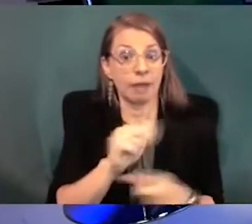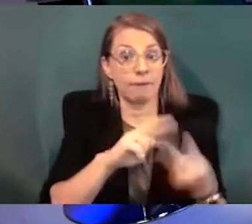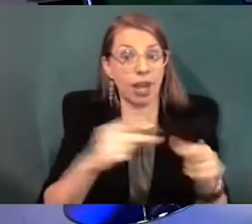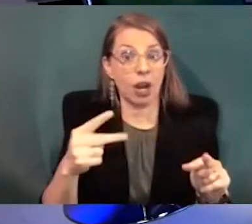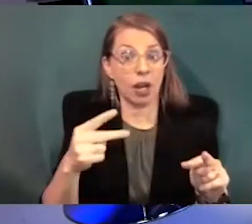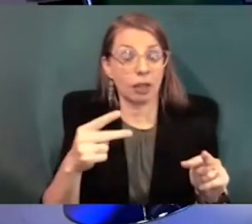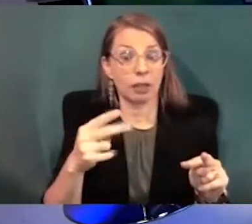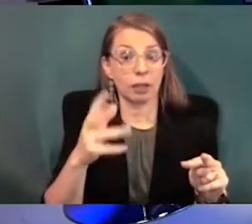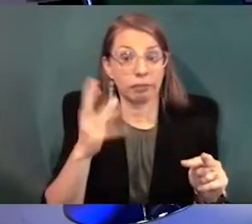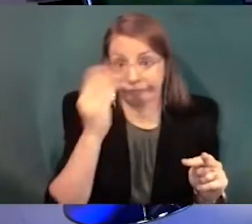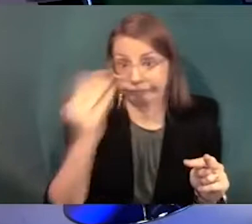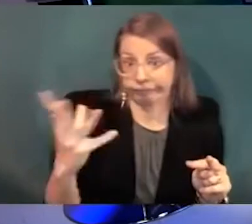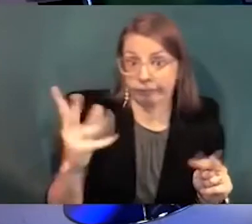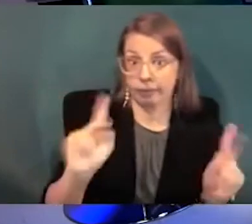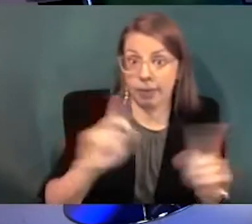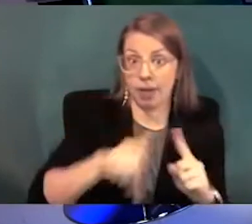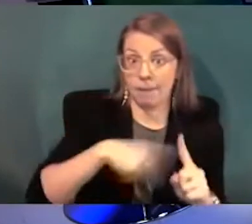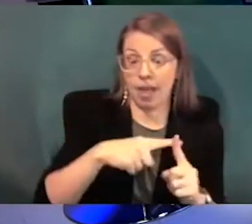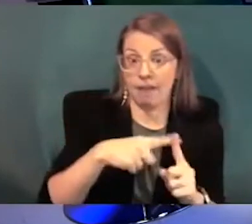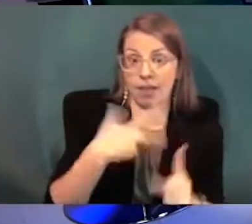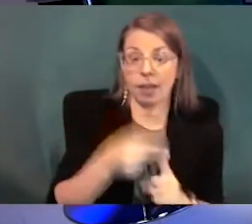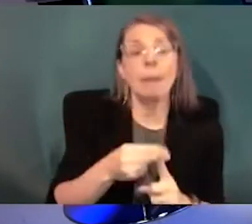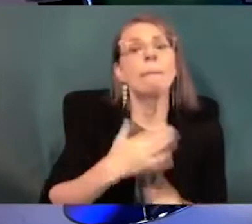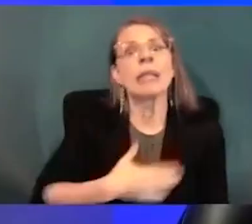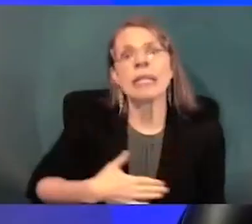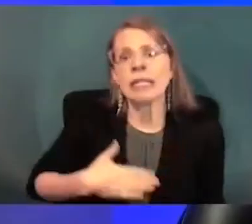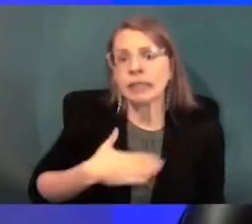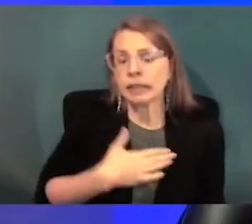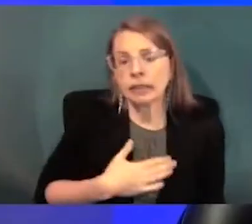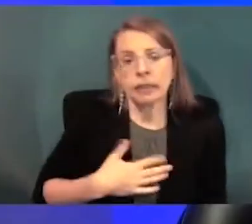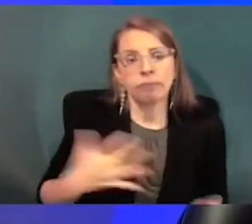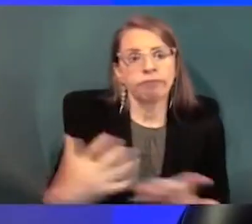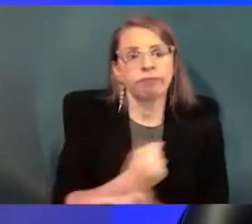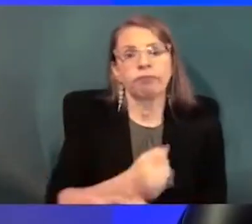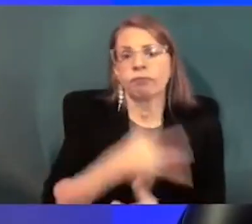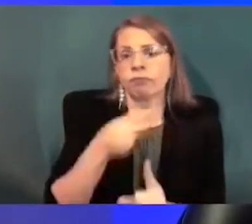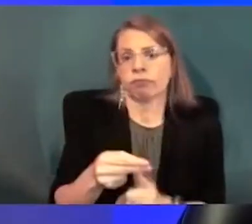now? Please get vaccinated. And